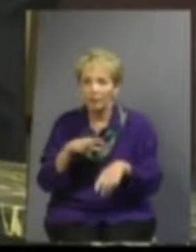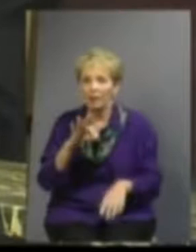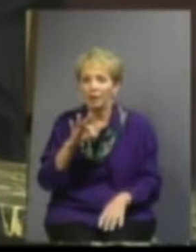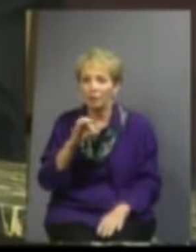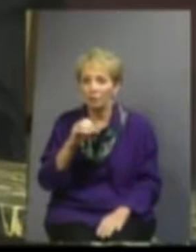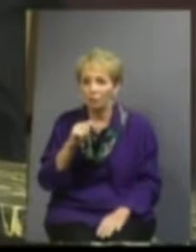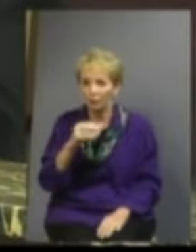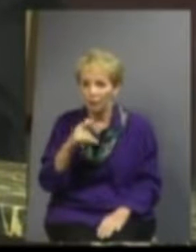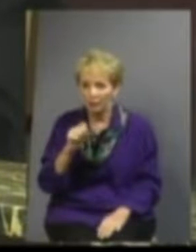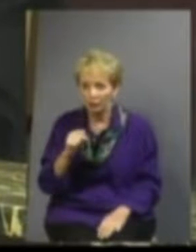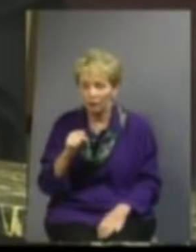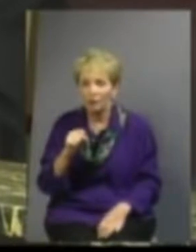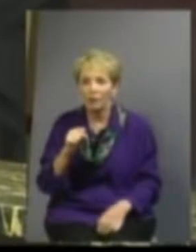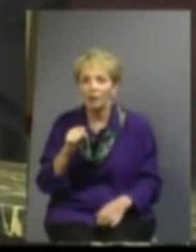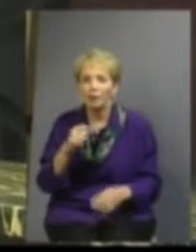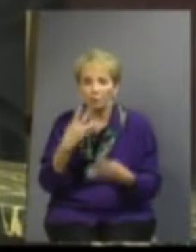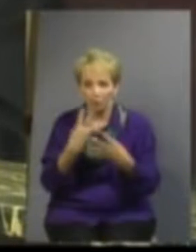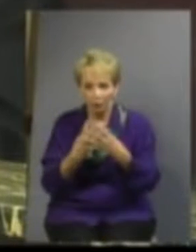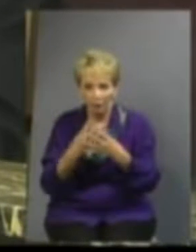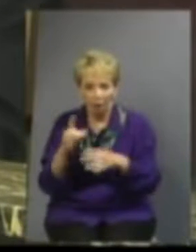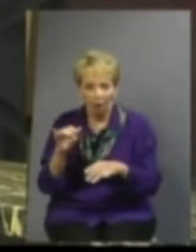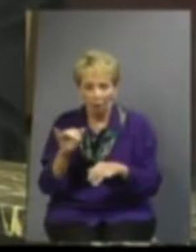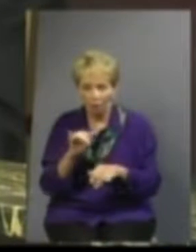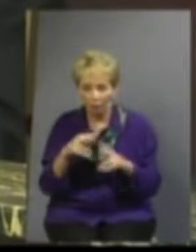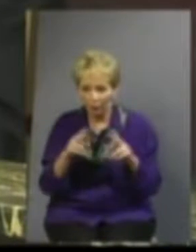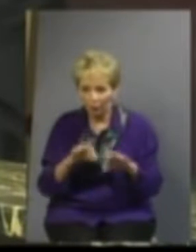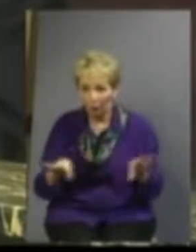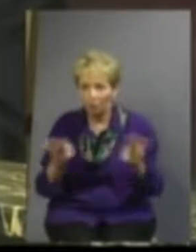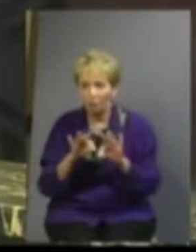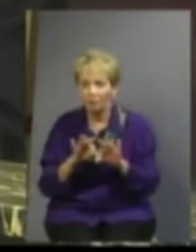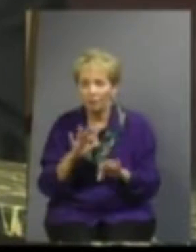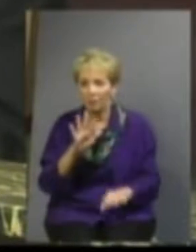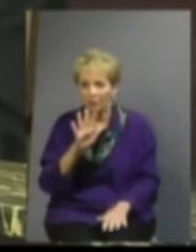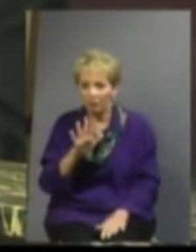Facility, also very important.